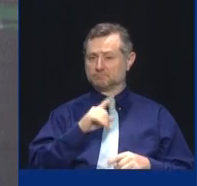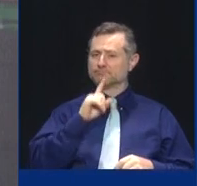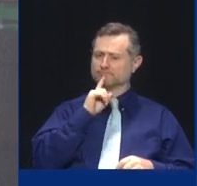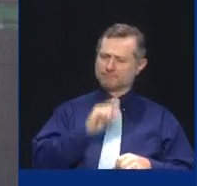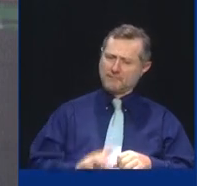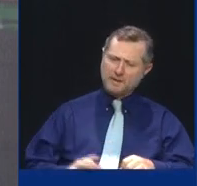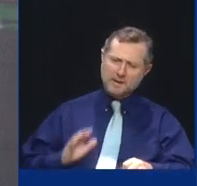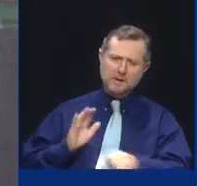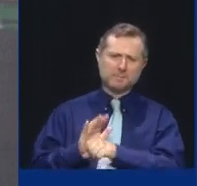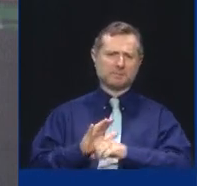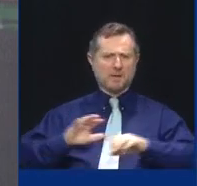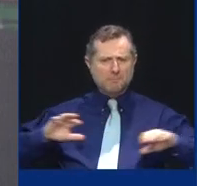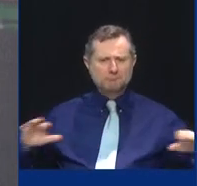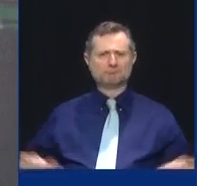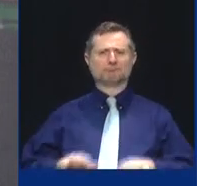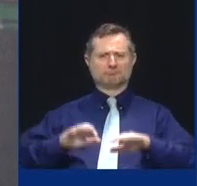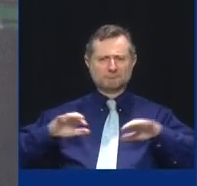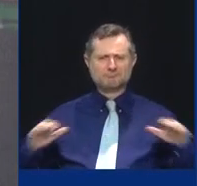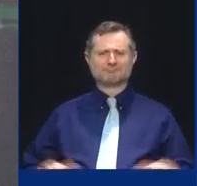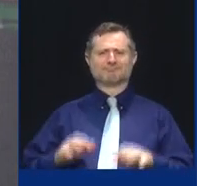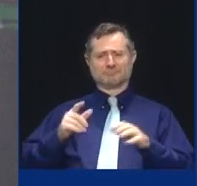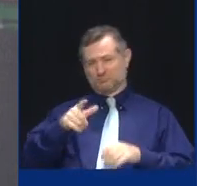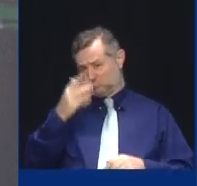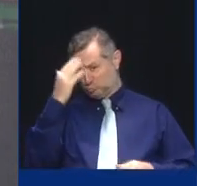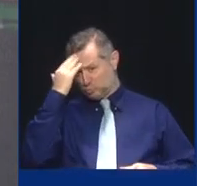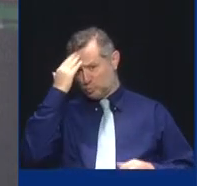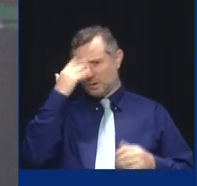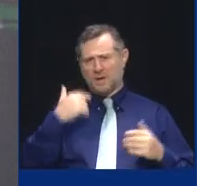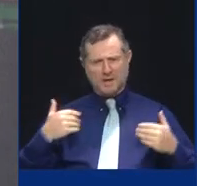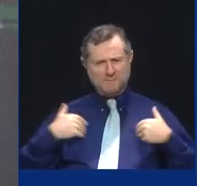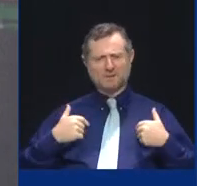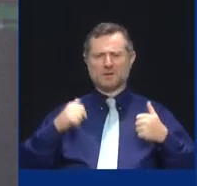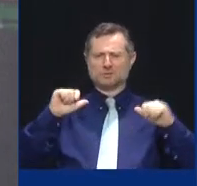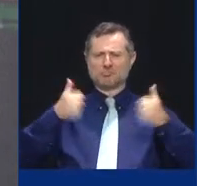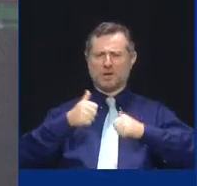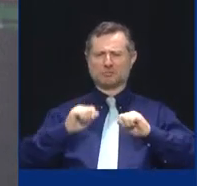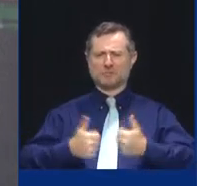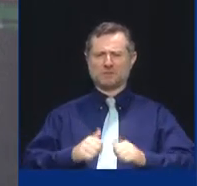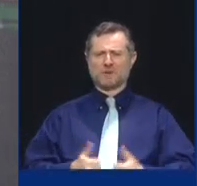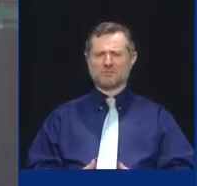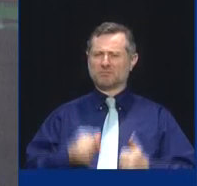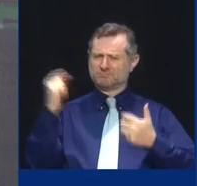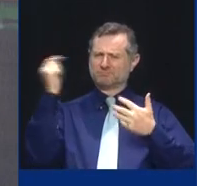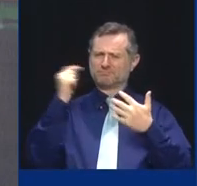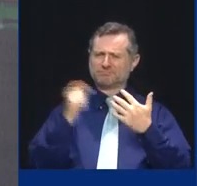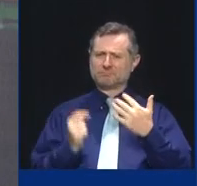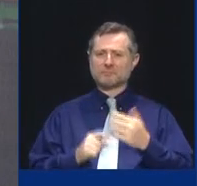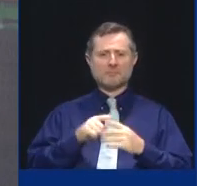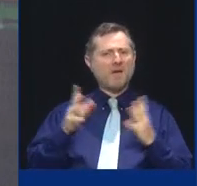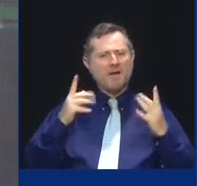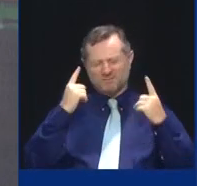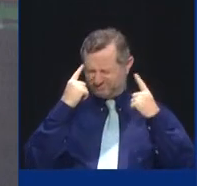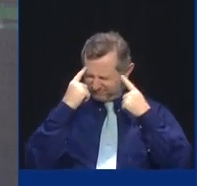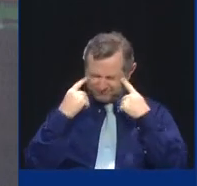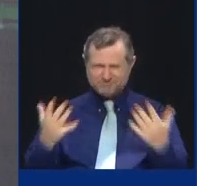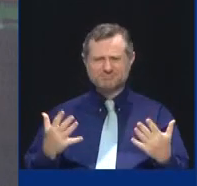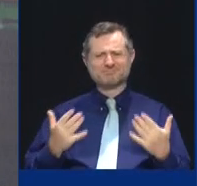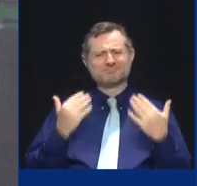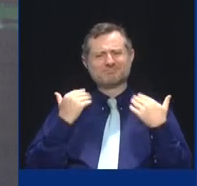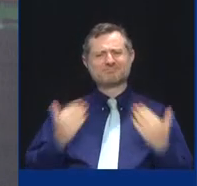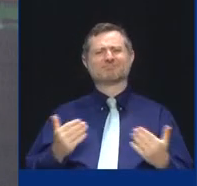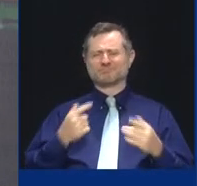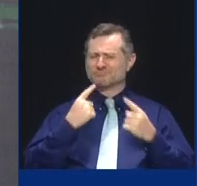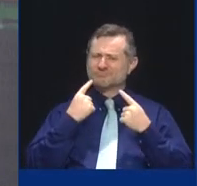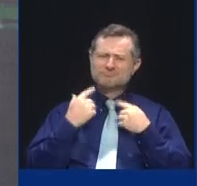people who understood the obstacles and the challenge, but said, you know what, we're going to do it. We are going to